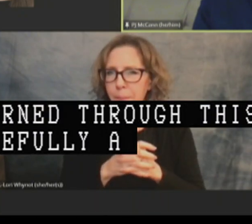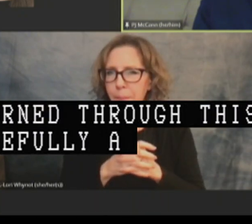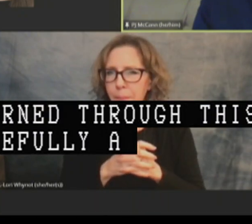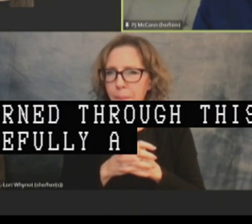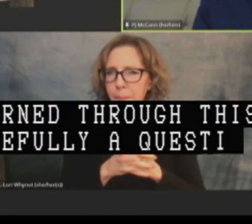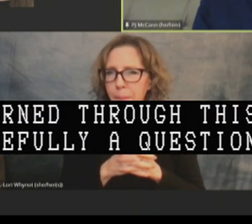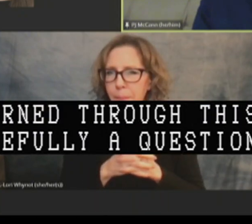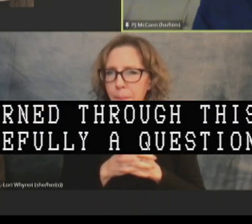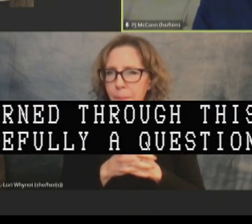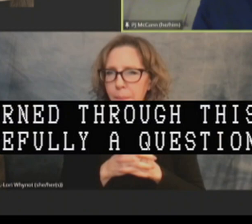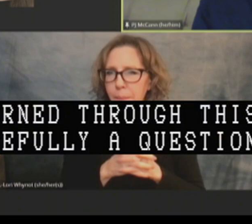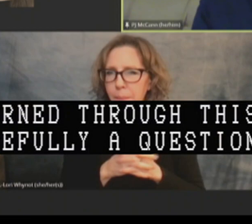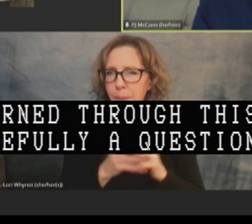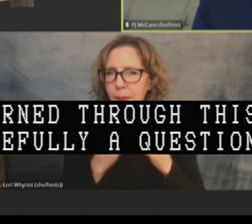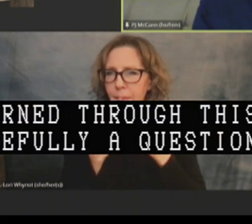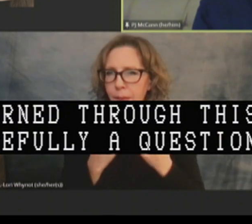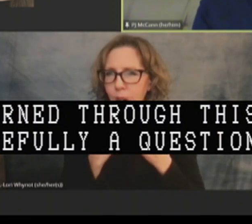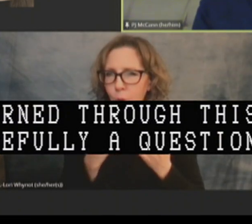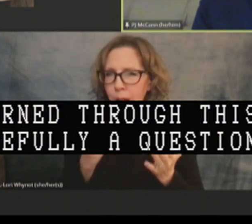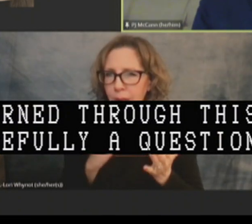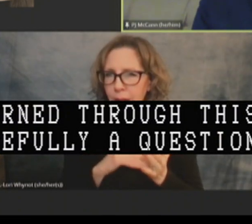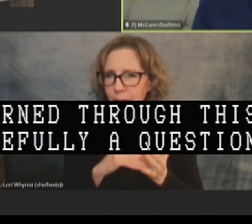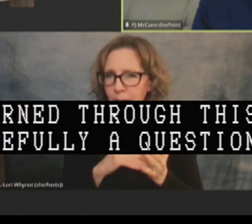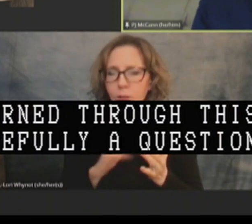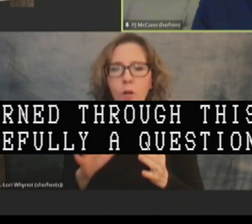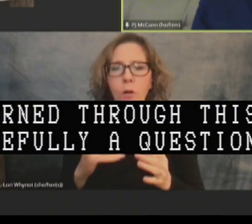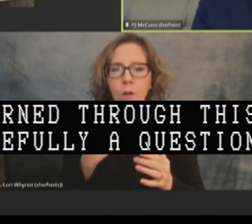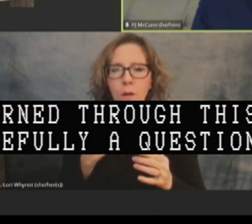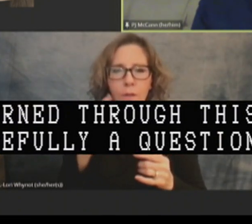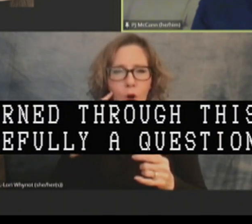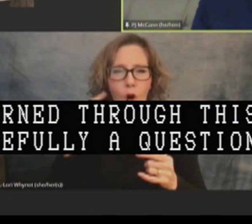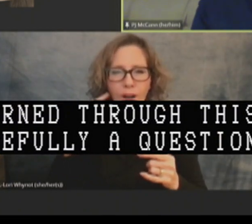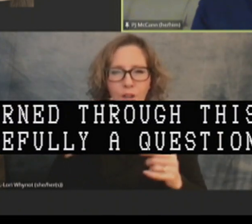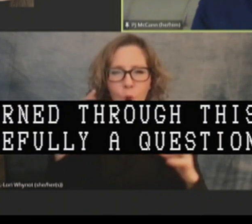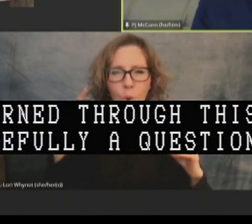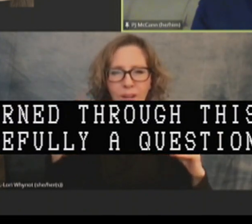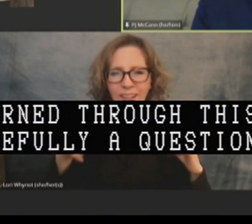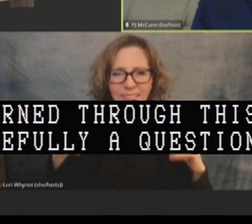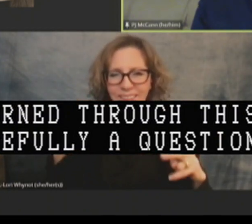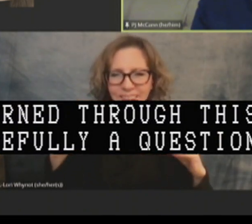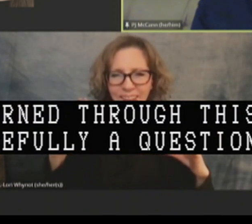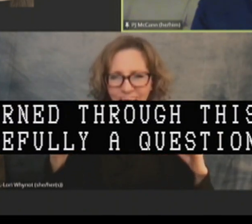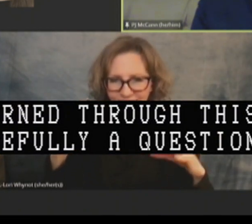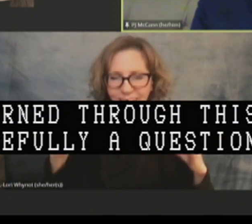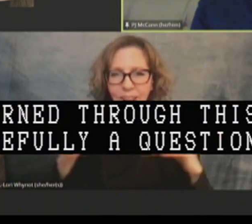McCann. As I said, my name is Lucia, and I want to apologize in advance for